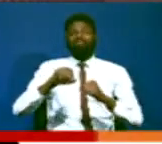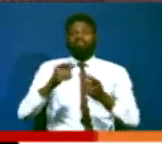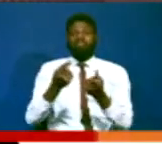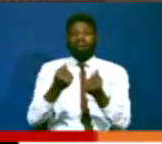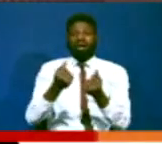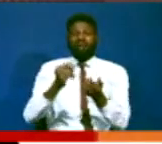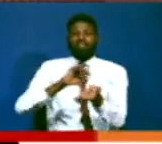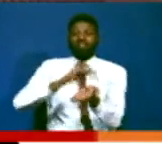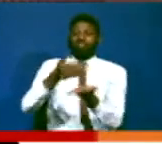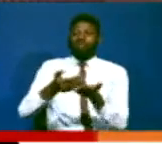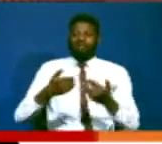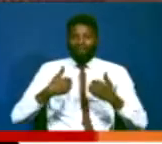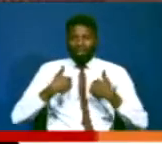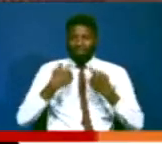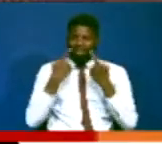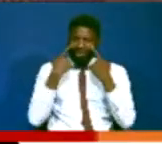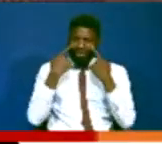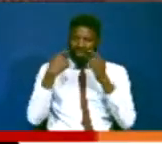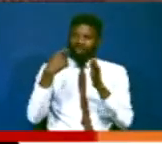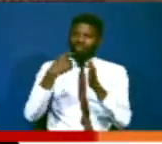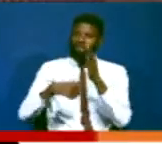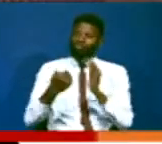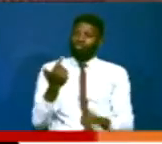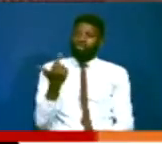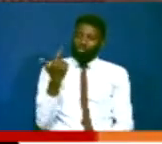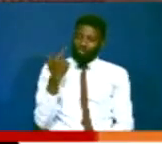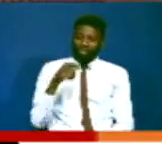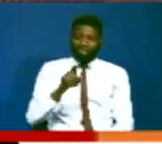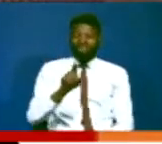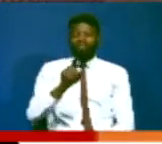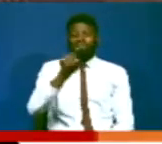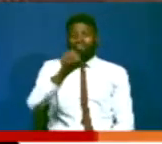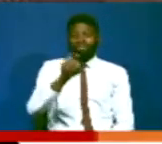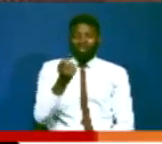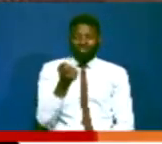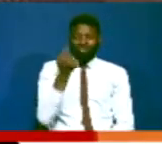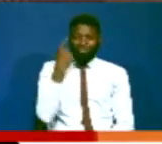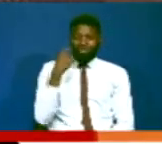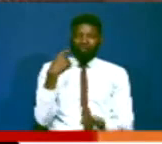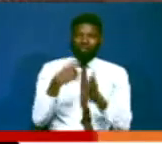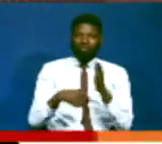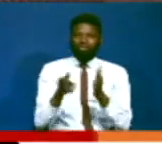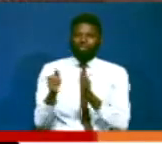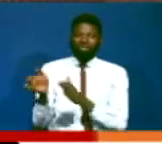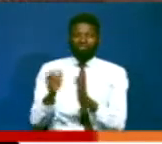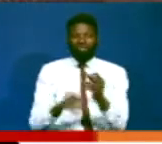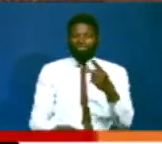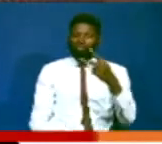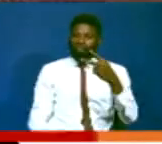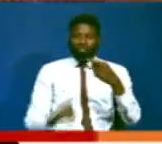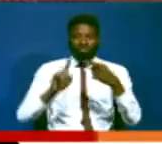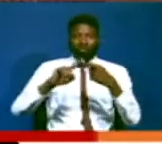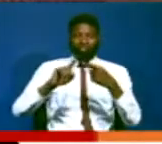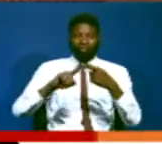tax, especially tax law, you will want to understand tax in two different ways. There is the evasion of tax and there